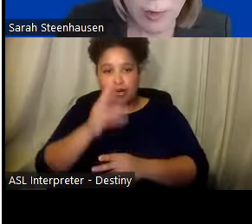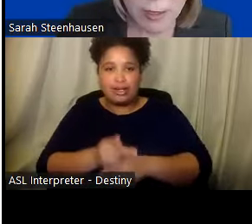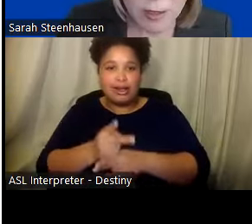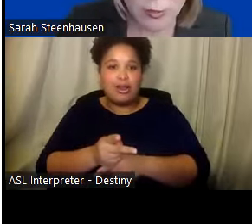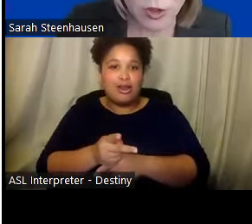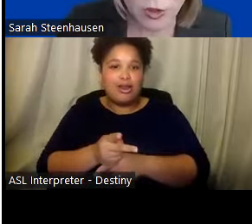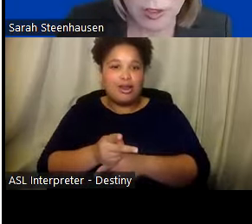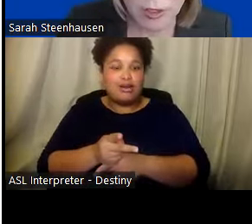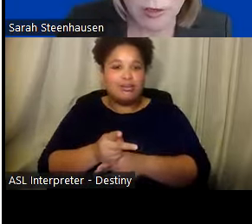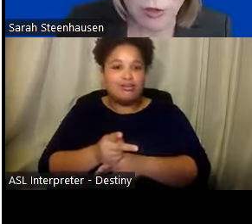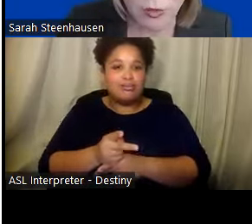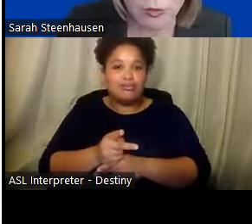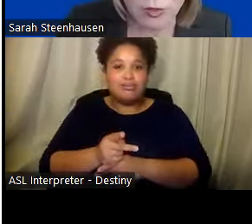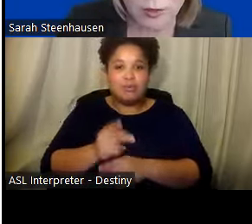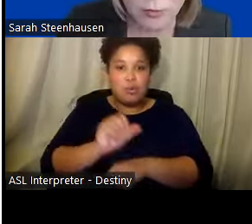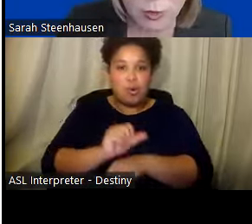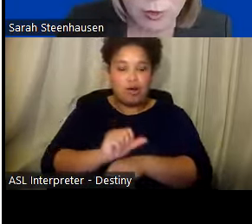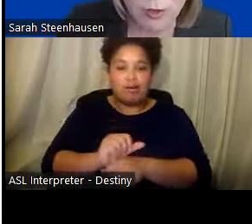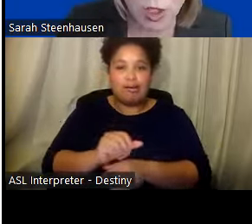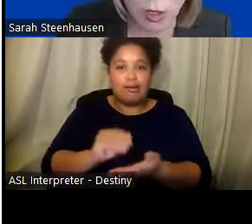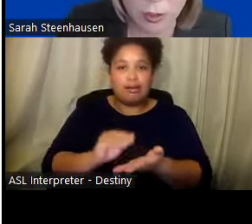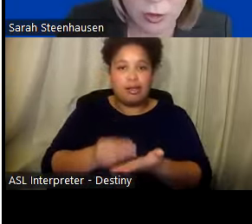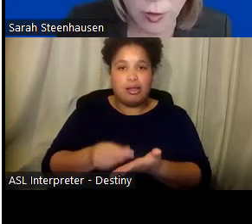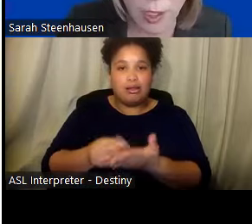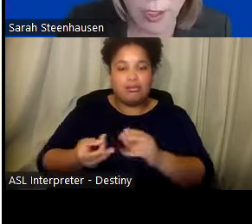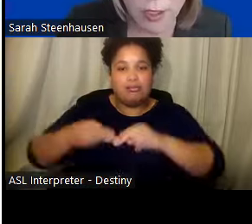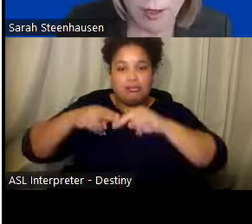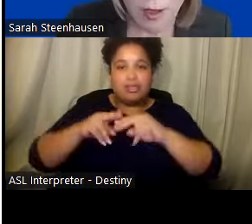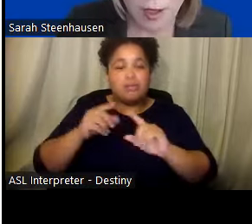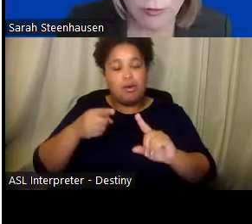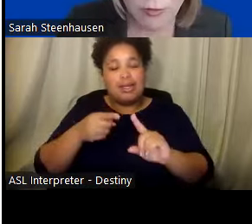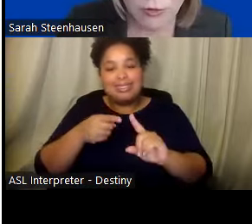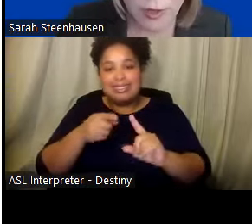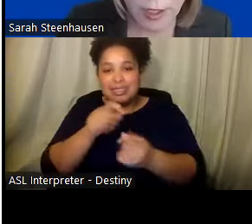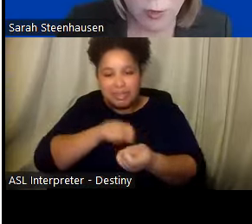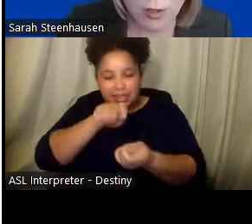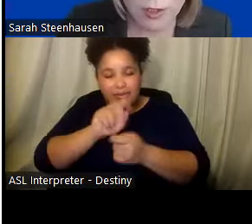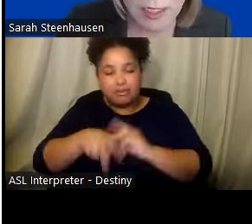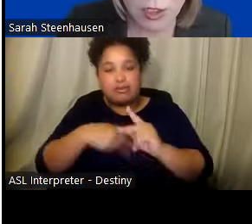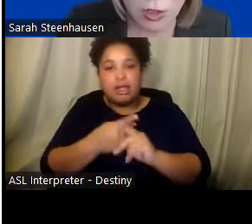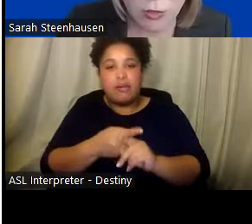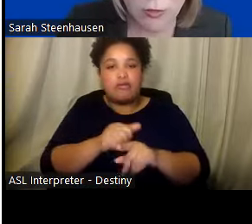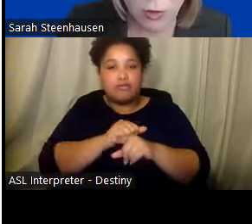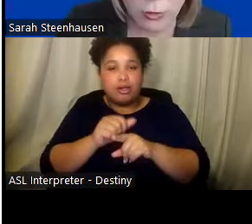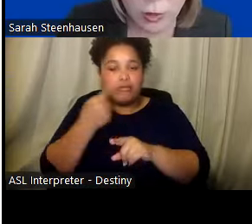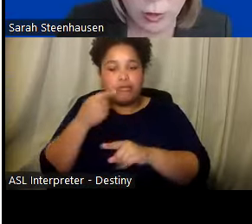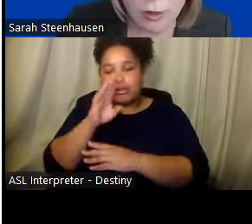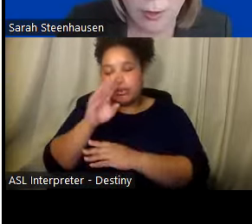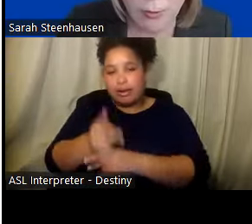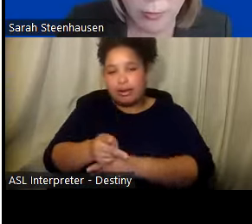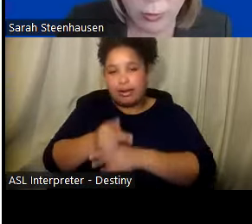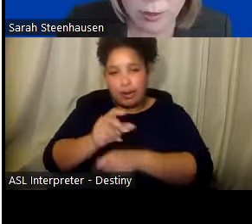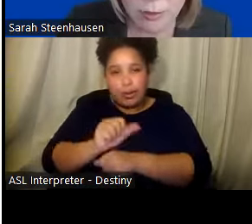it's tremendous opportunity to deliver targeted training to the direct care workers that serve older